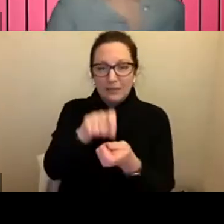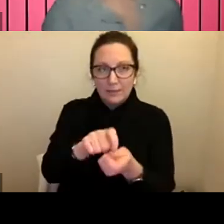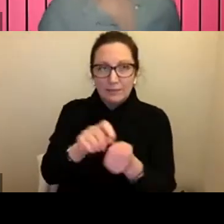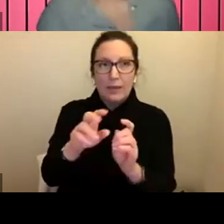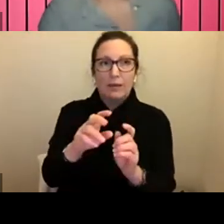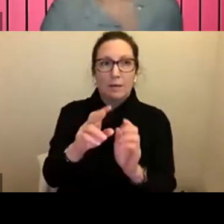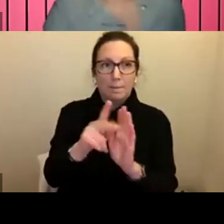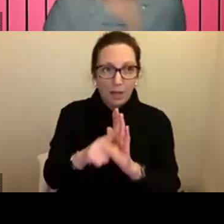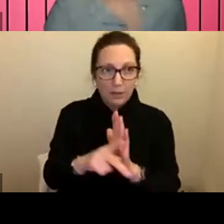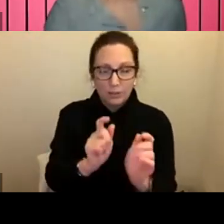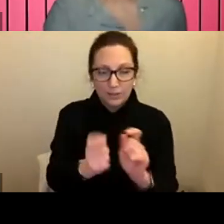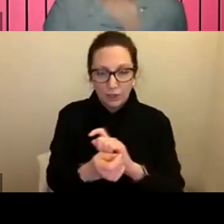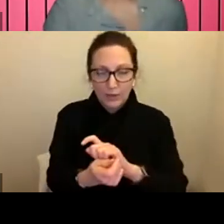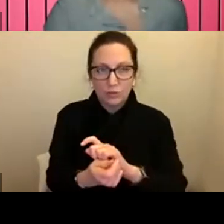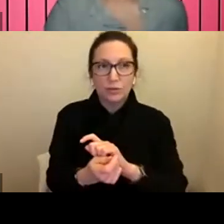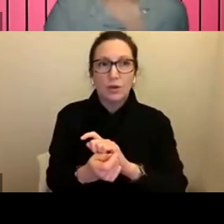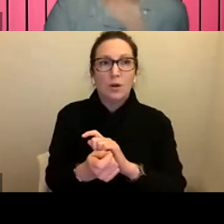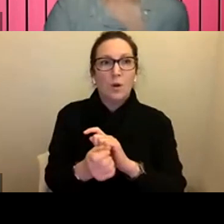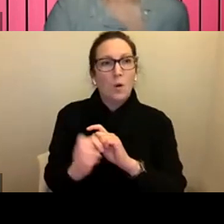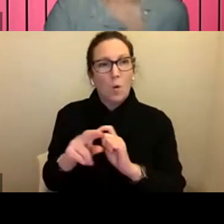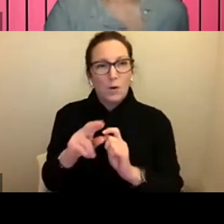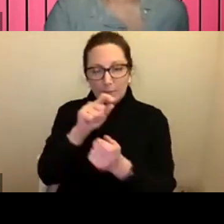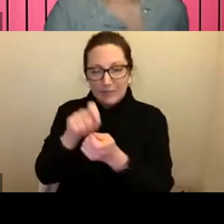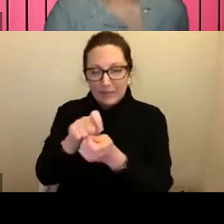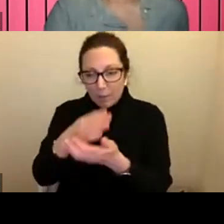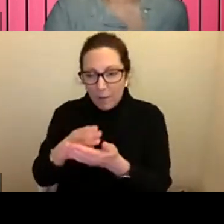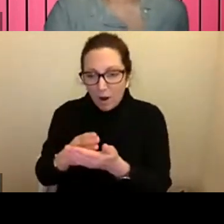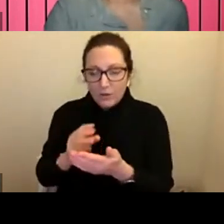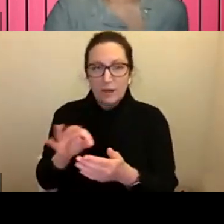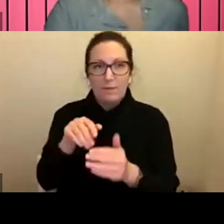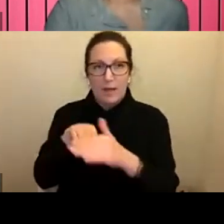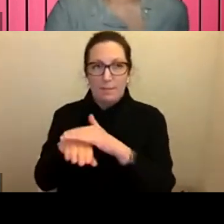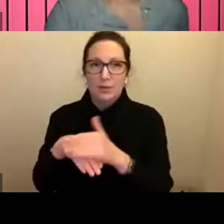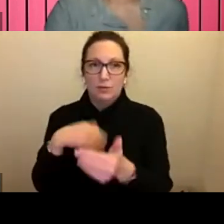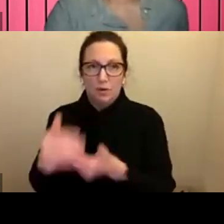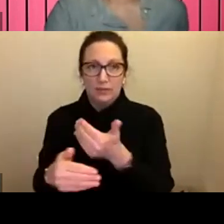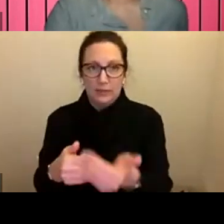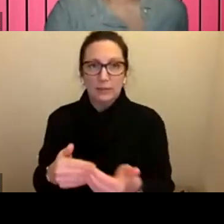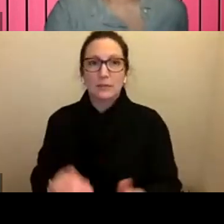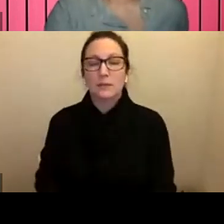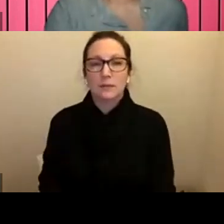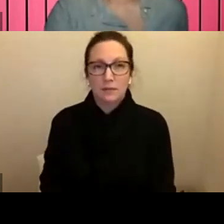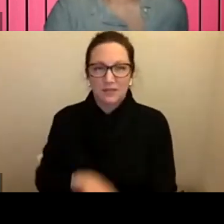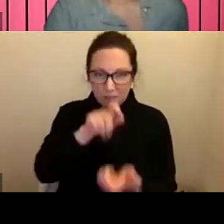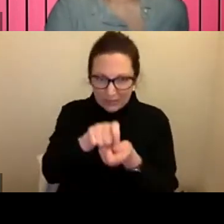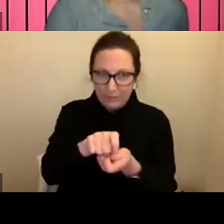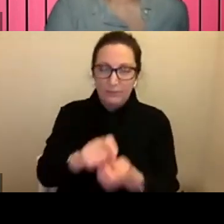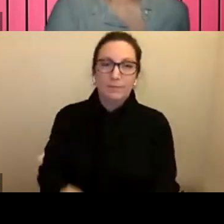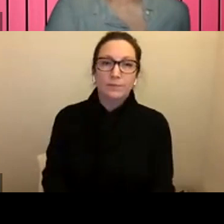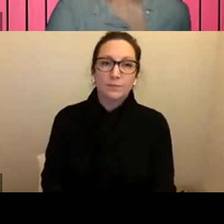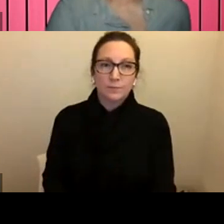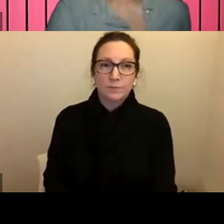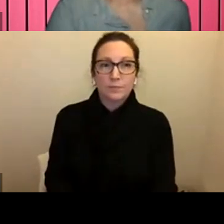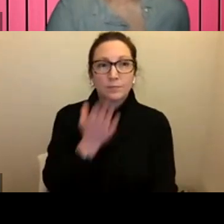aspects of the admissions recommendations moving forward. Thank you. Are there